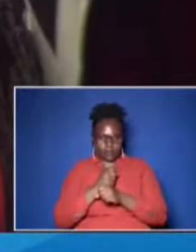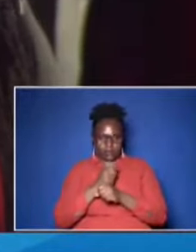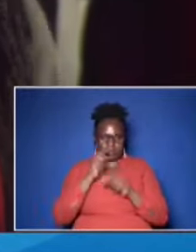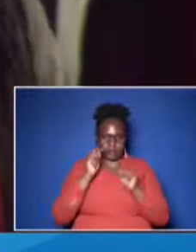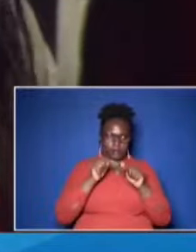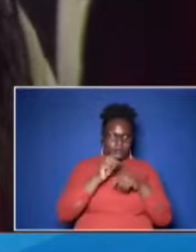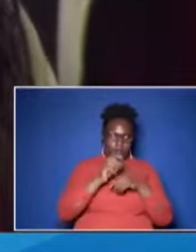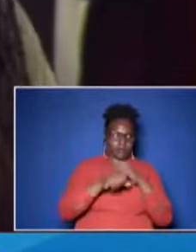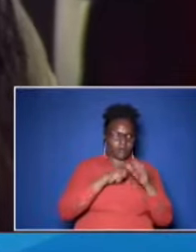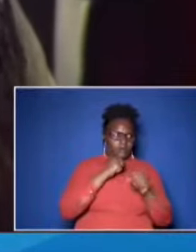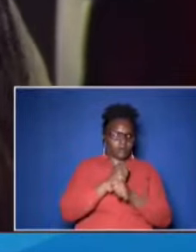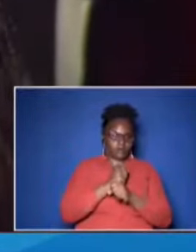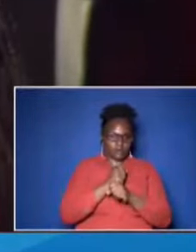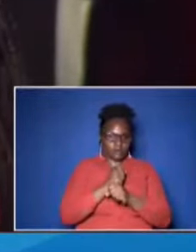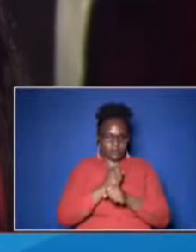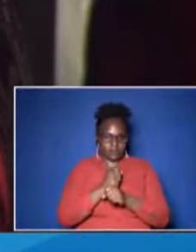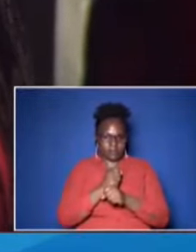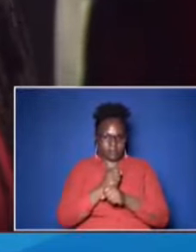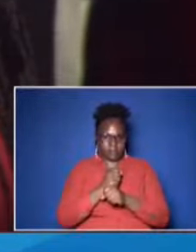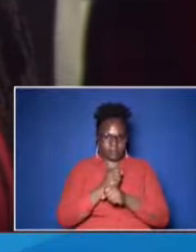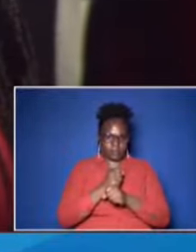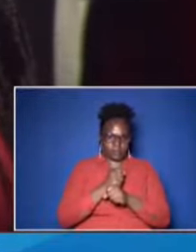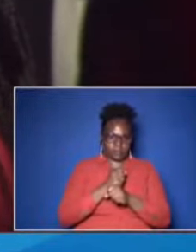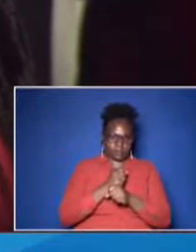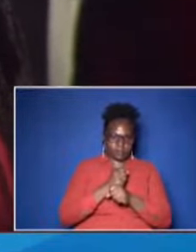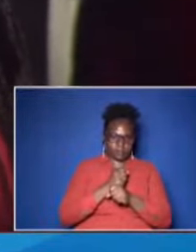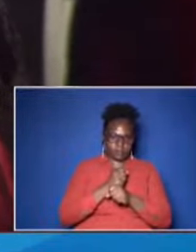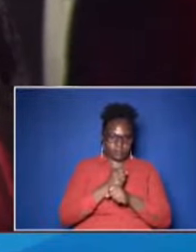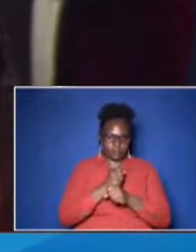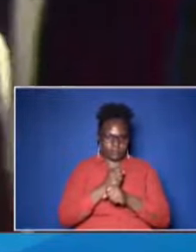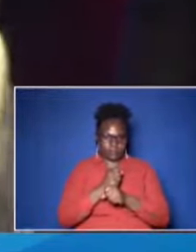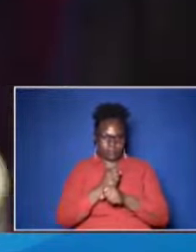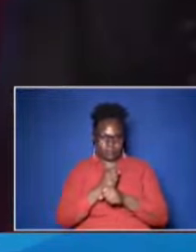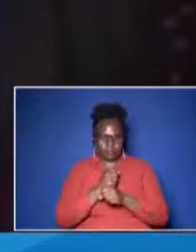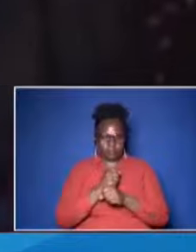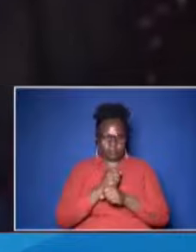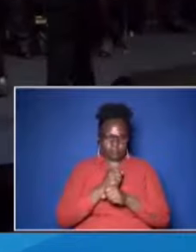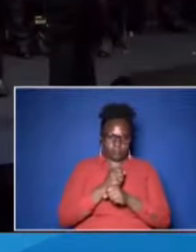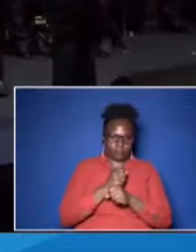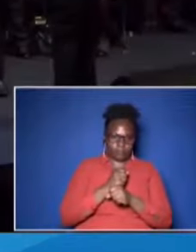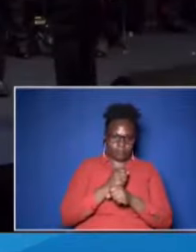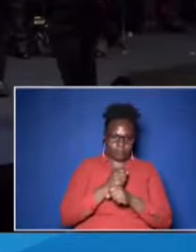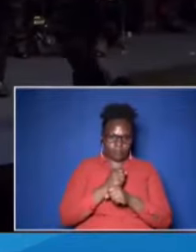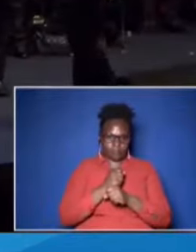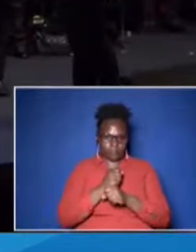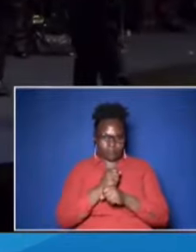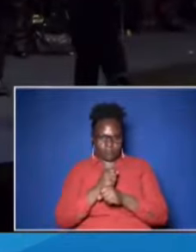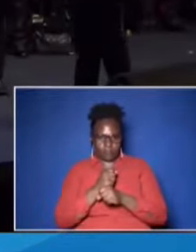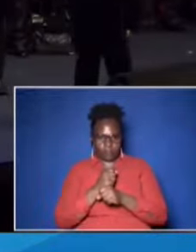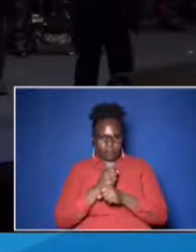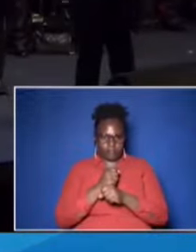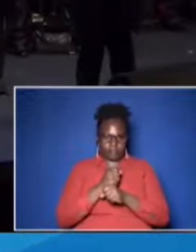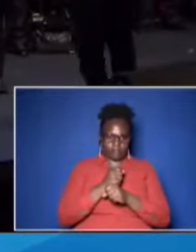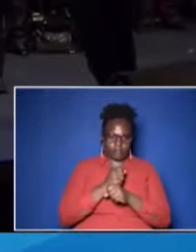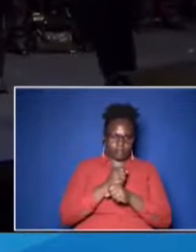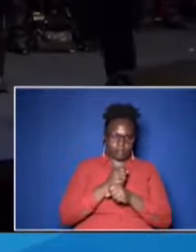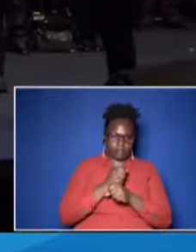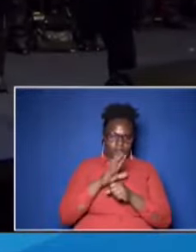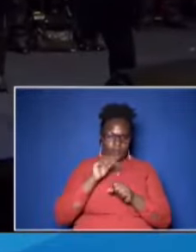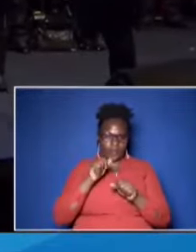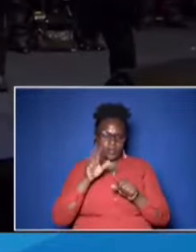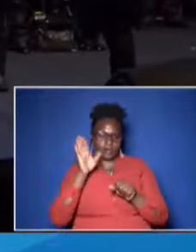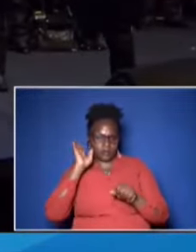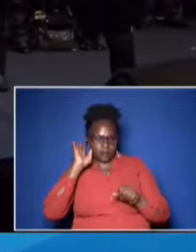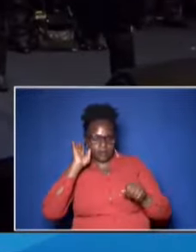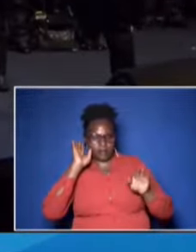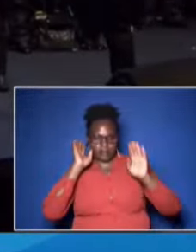and this year here hold the mic you can hear me yes I can hear you